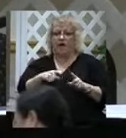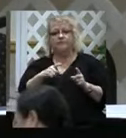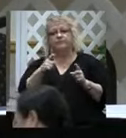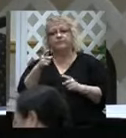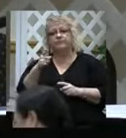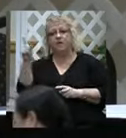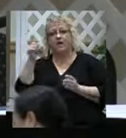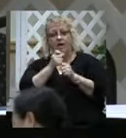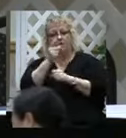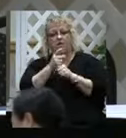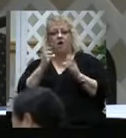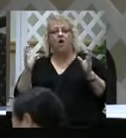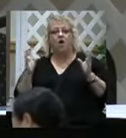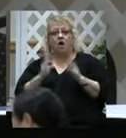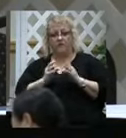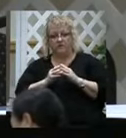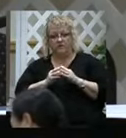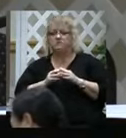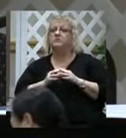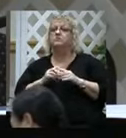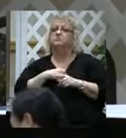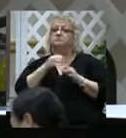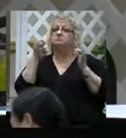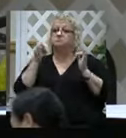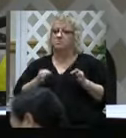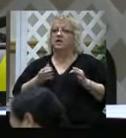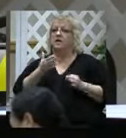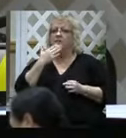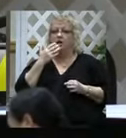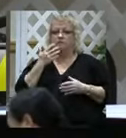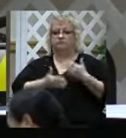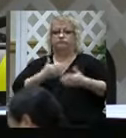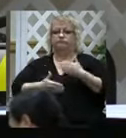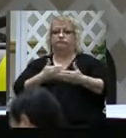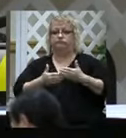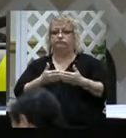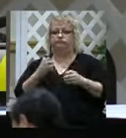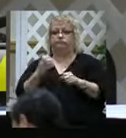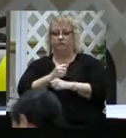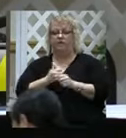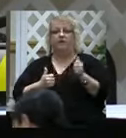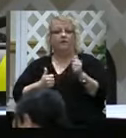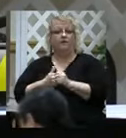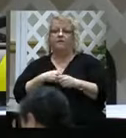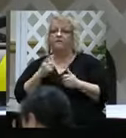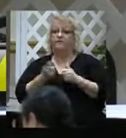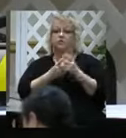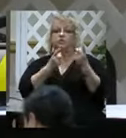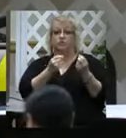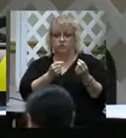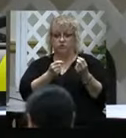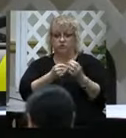their annual conference, and so we decided we better ramp up. So one of the first things that we did,